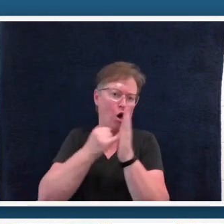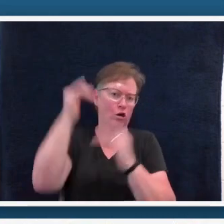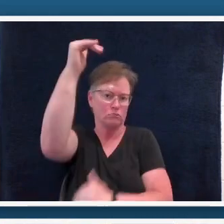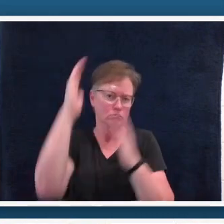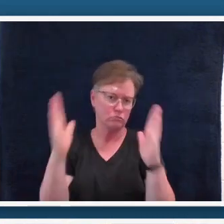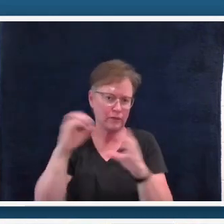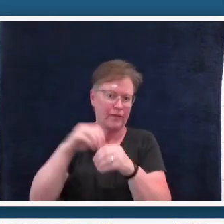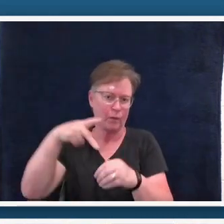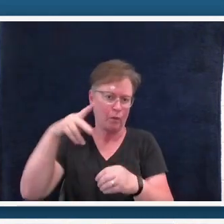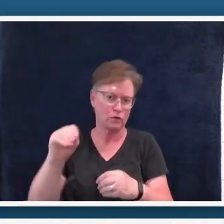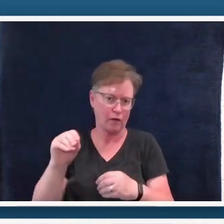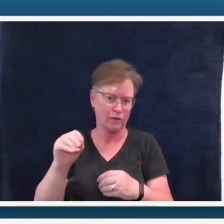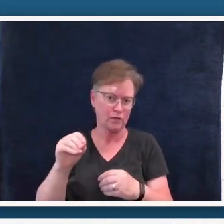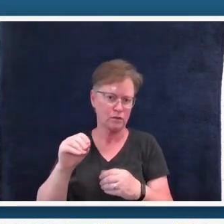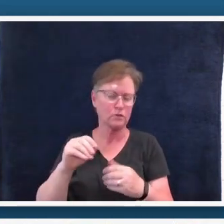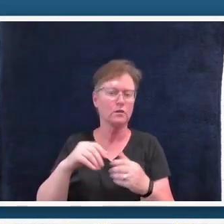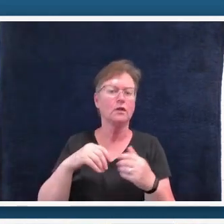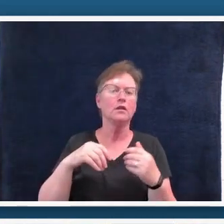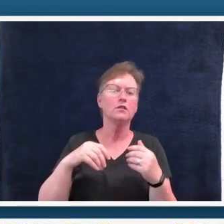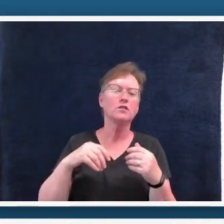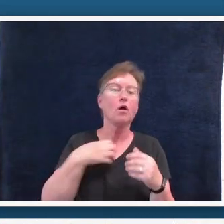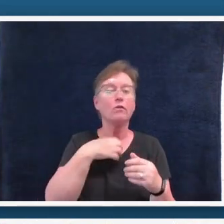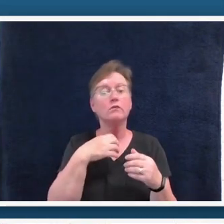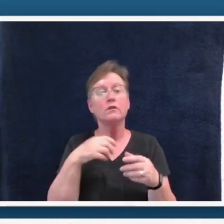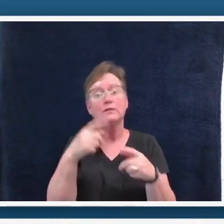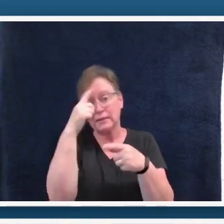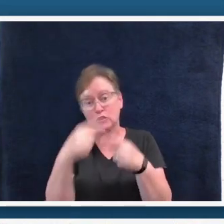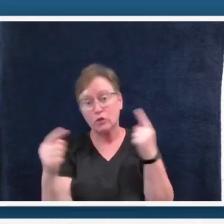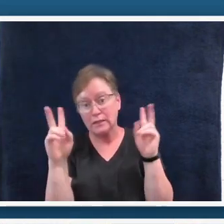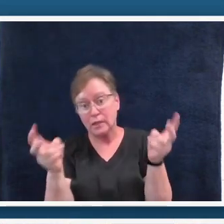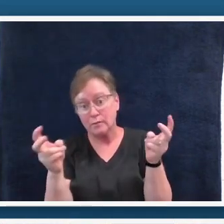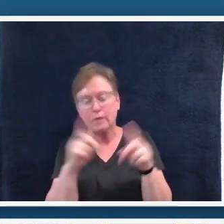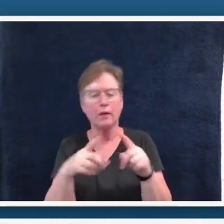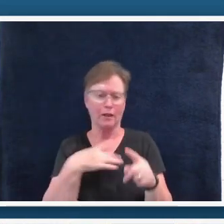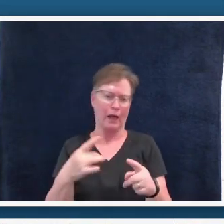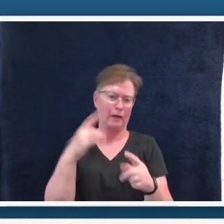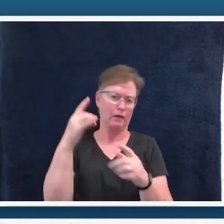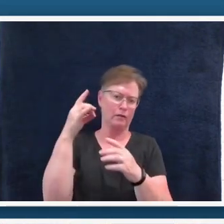So moving on from this specific example to the next slide.